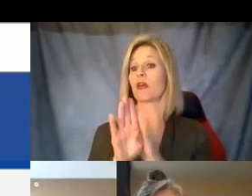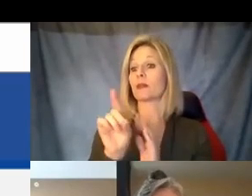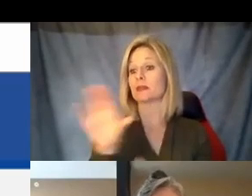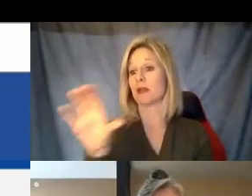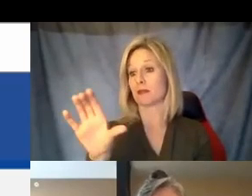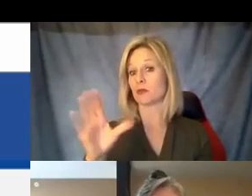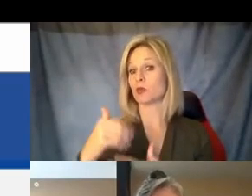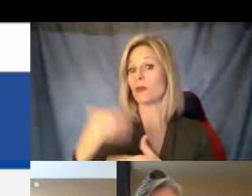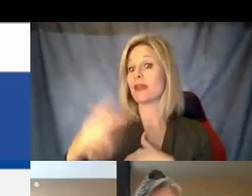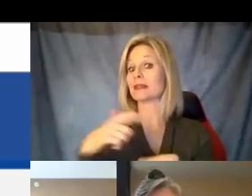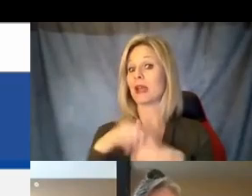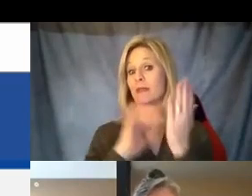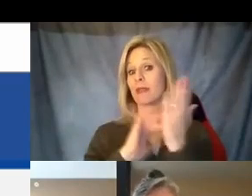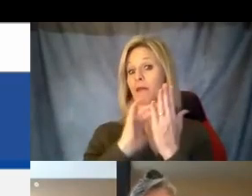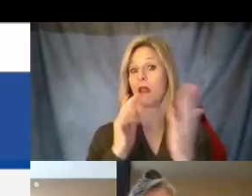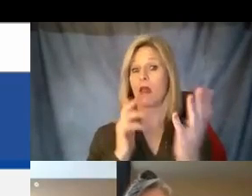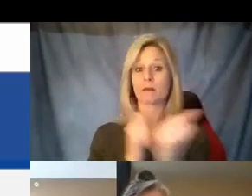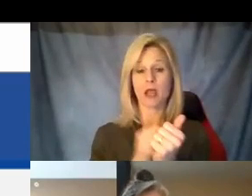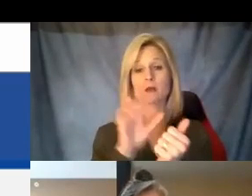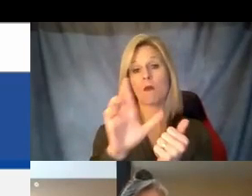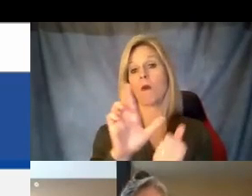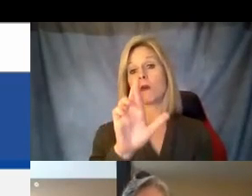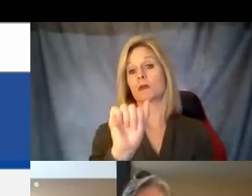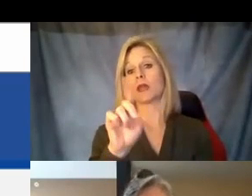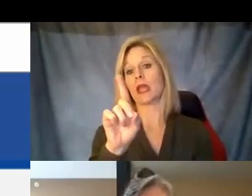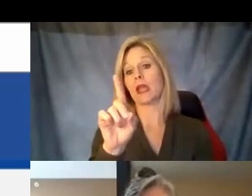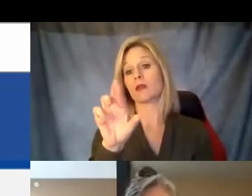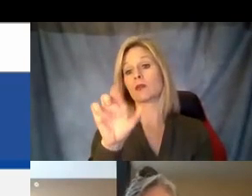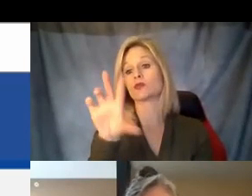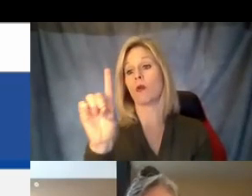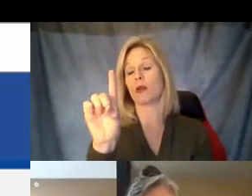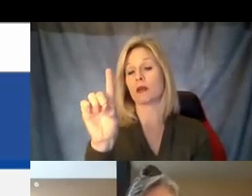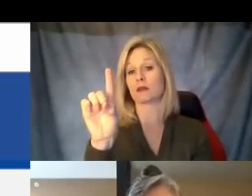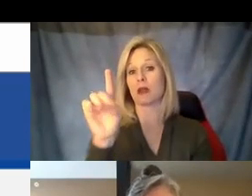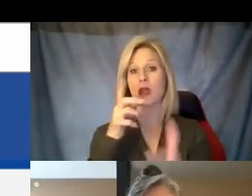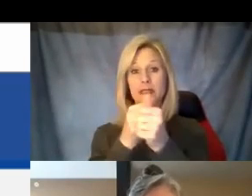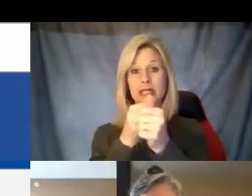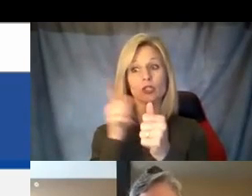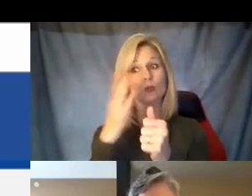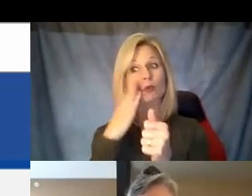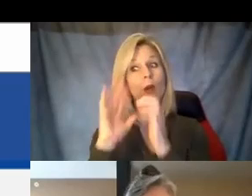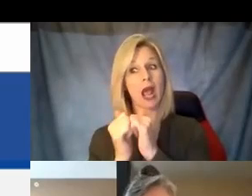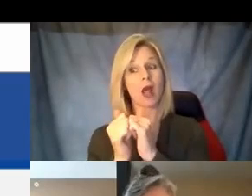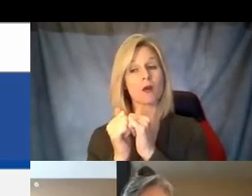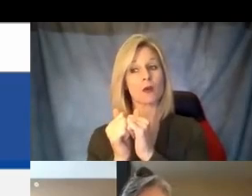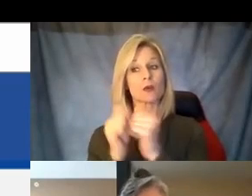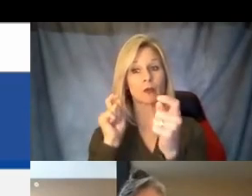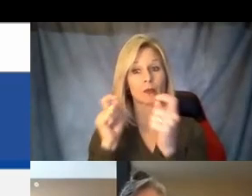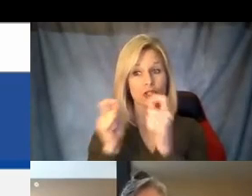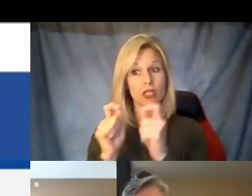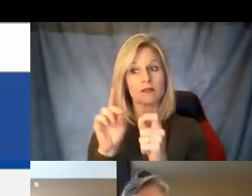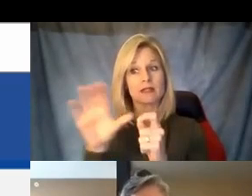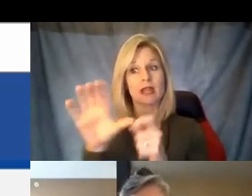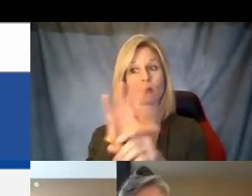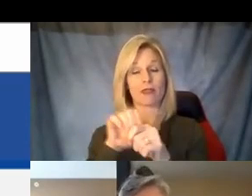the iPad updates or the Android updates, you know how to make the changes in that document as much as possible. You want to